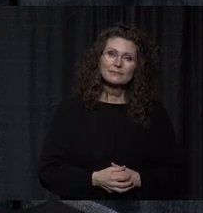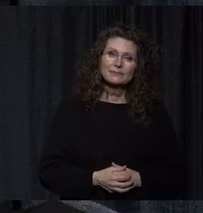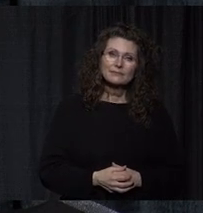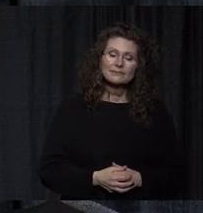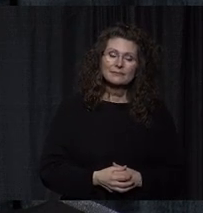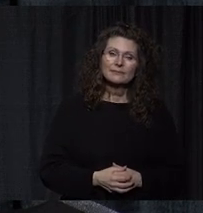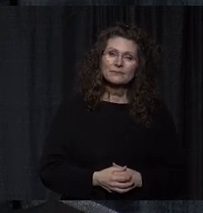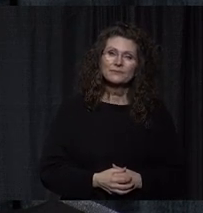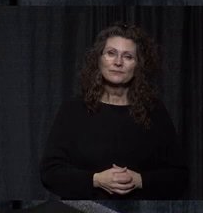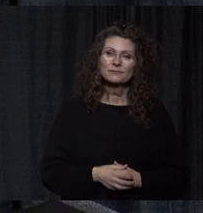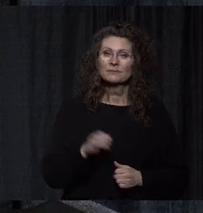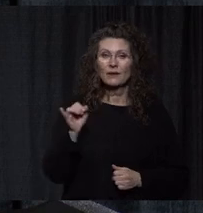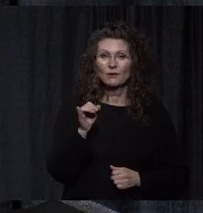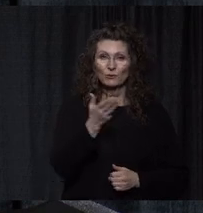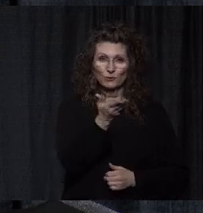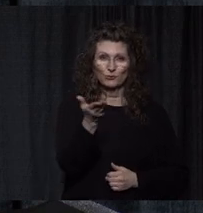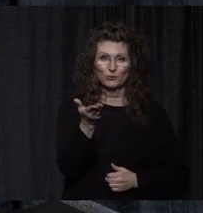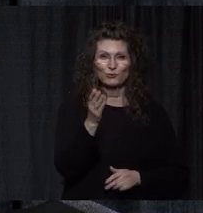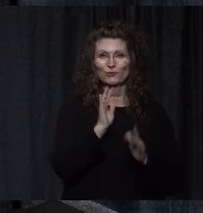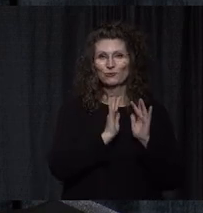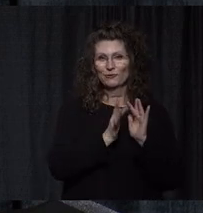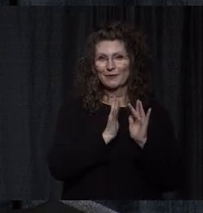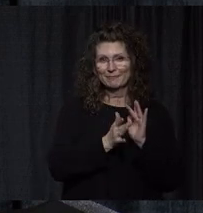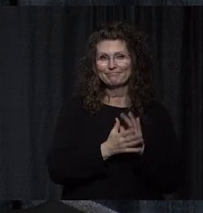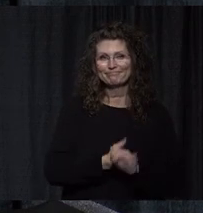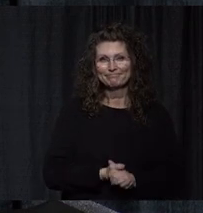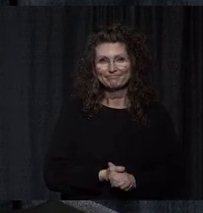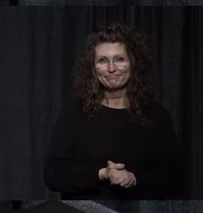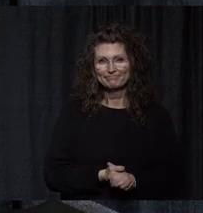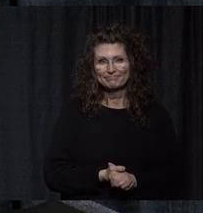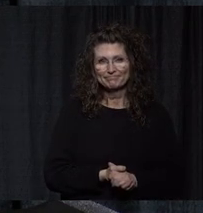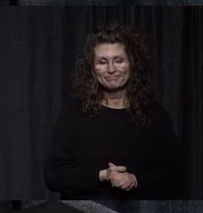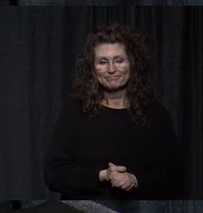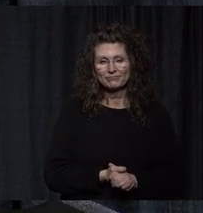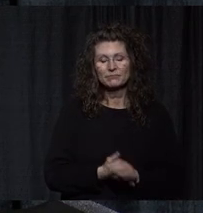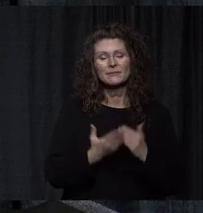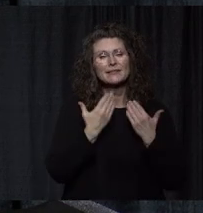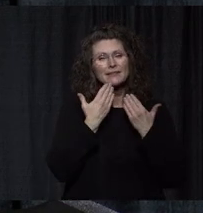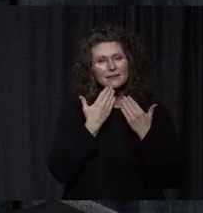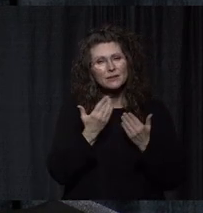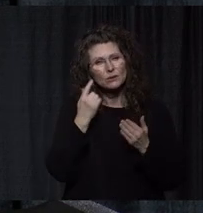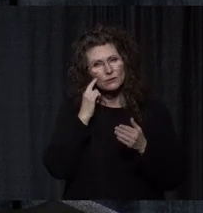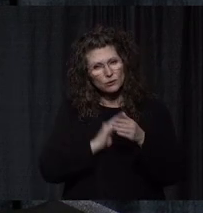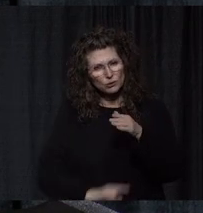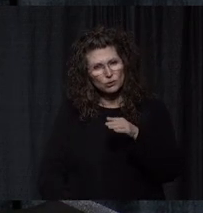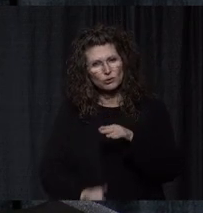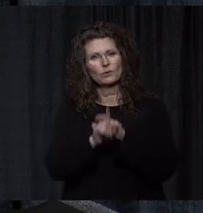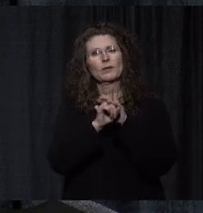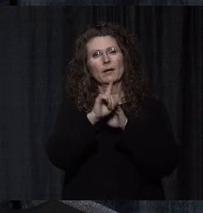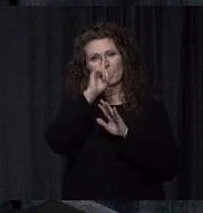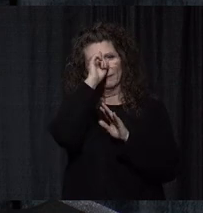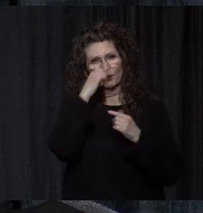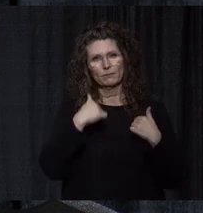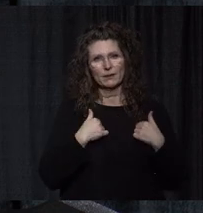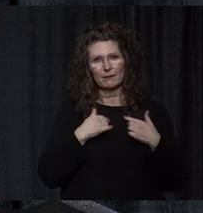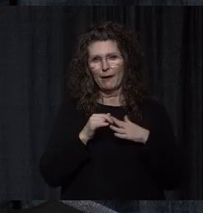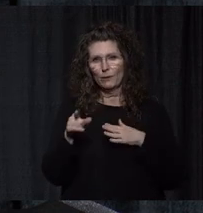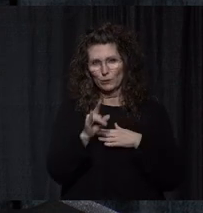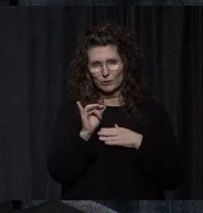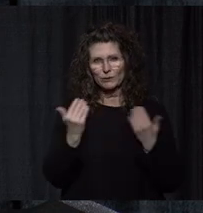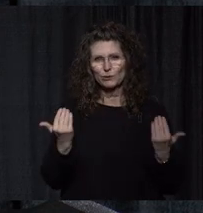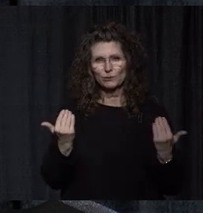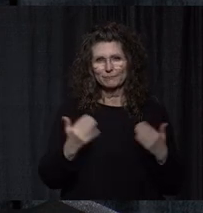And also folks online. I thank you for showing up for me the way that you have tonight.